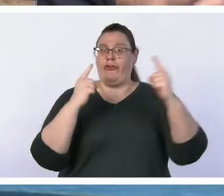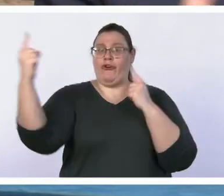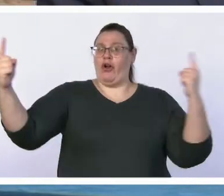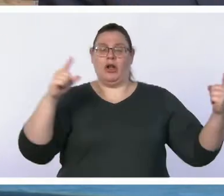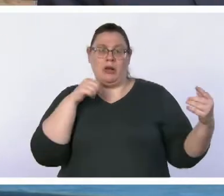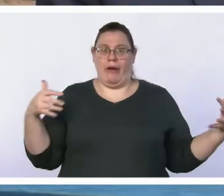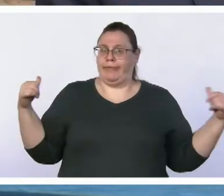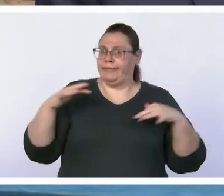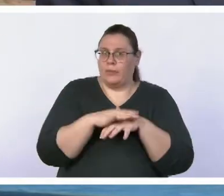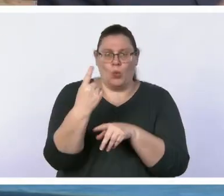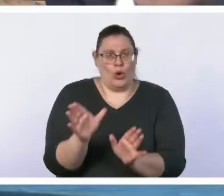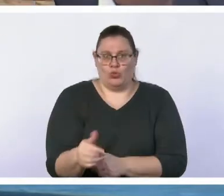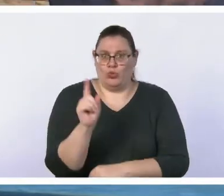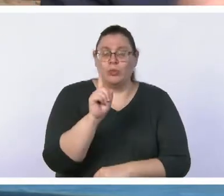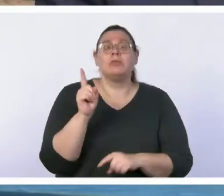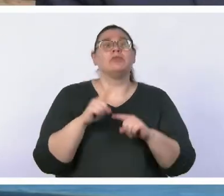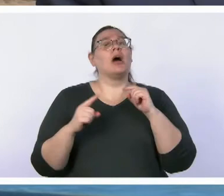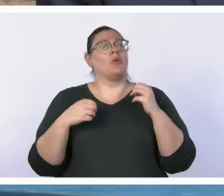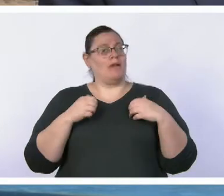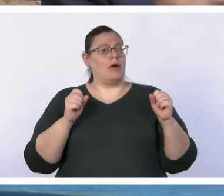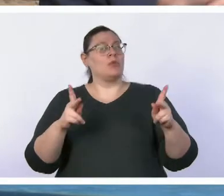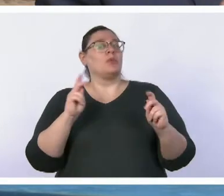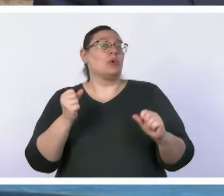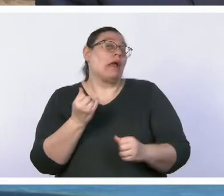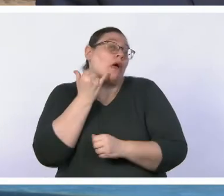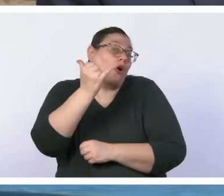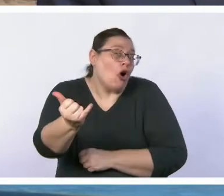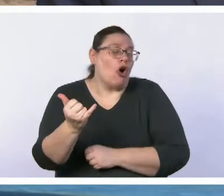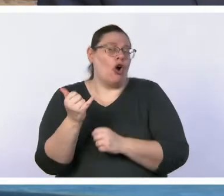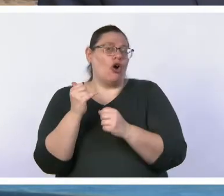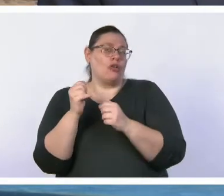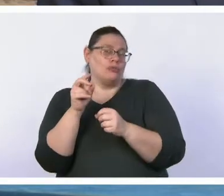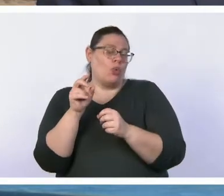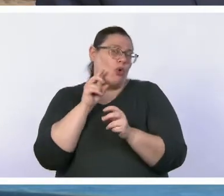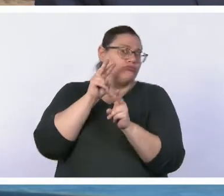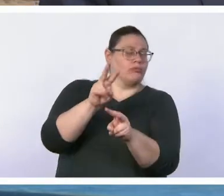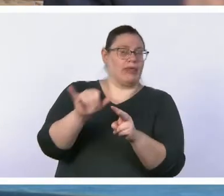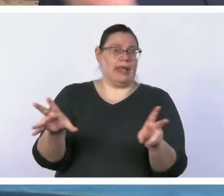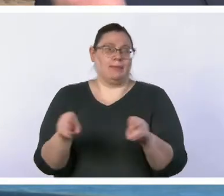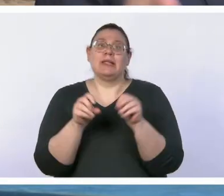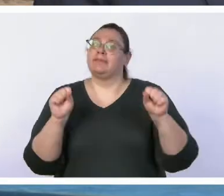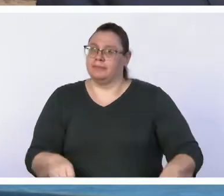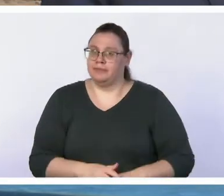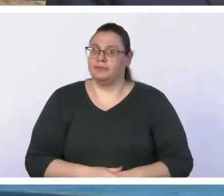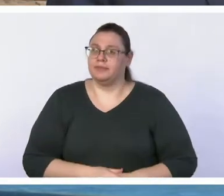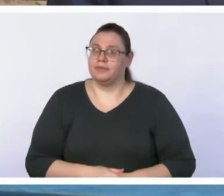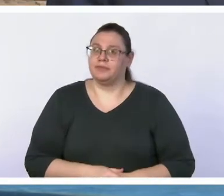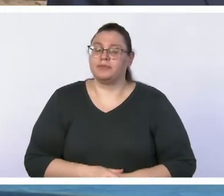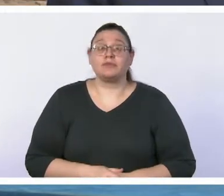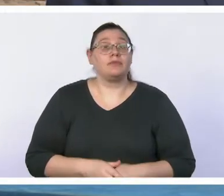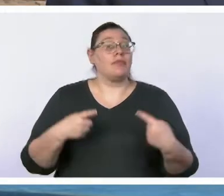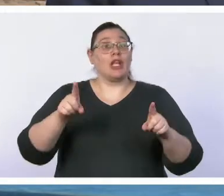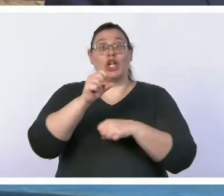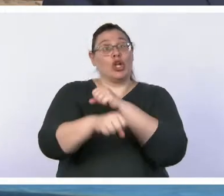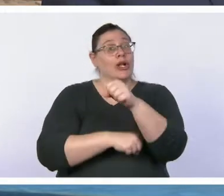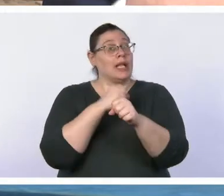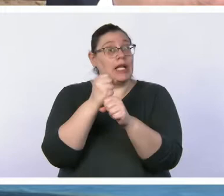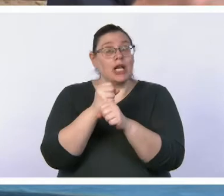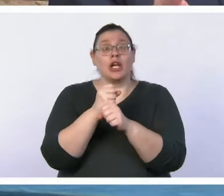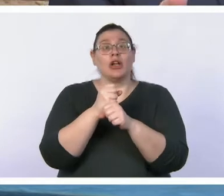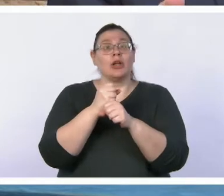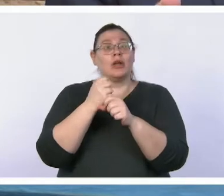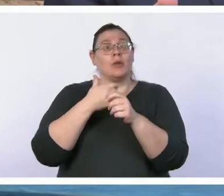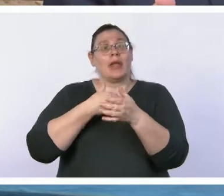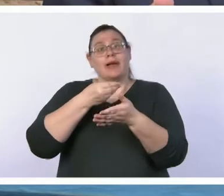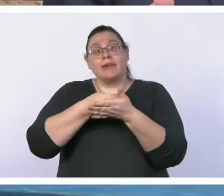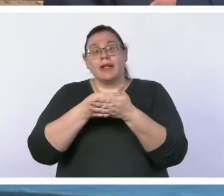we will have an opportunity for calling in and observing that meeting. And then throughout the year, we have